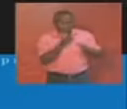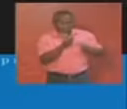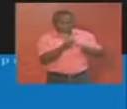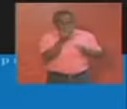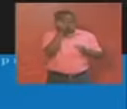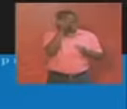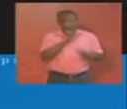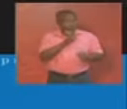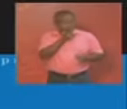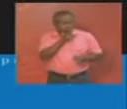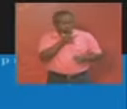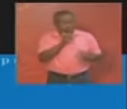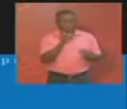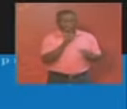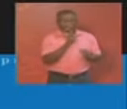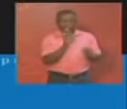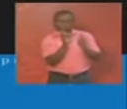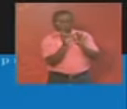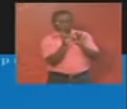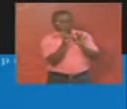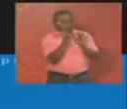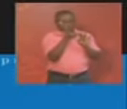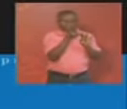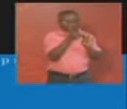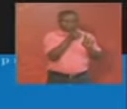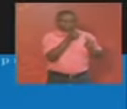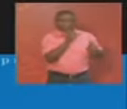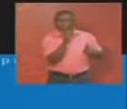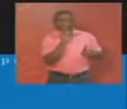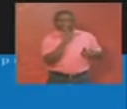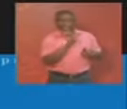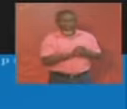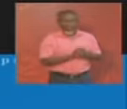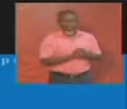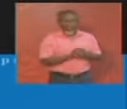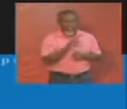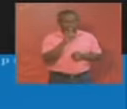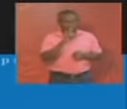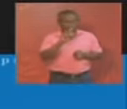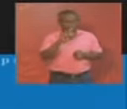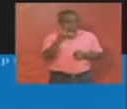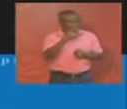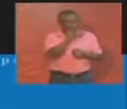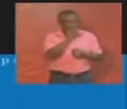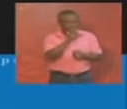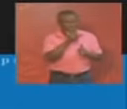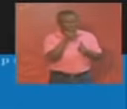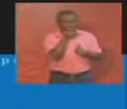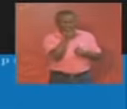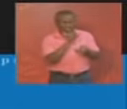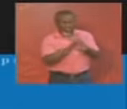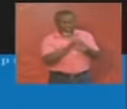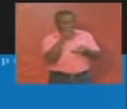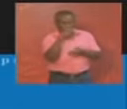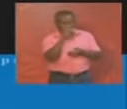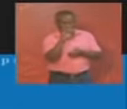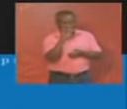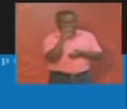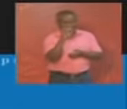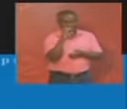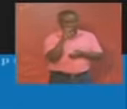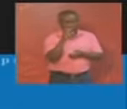where they were contracted? And my second question to Dr. Hoyt. Dr. Hoyt, good morning. The 159